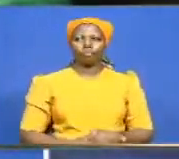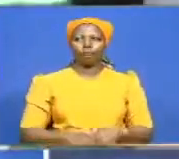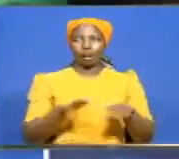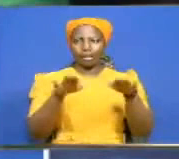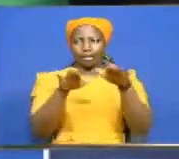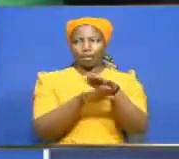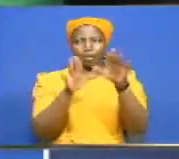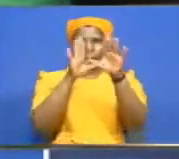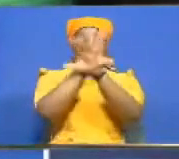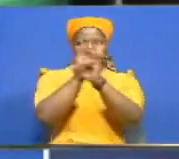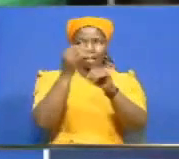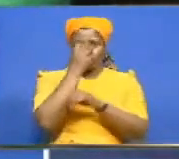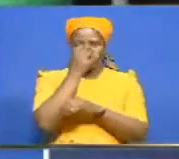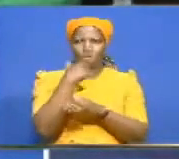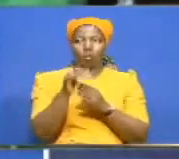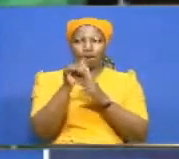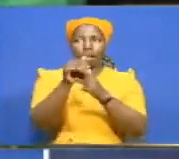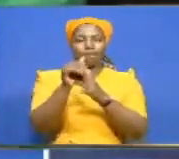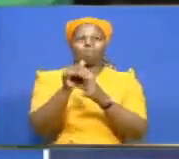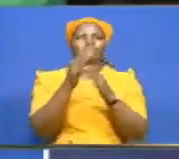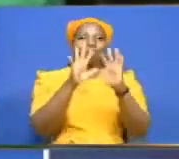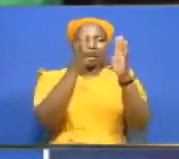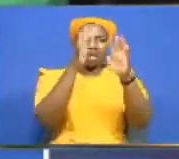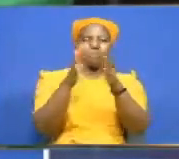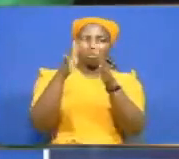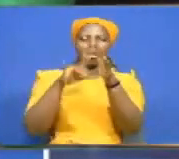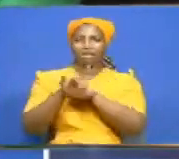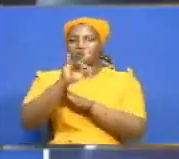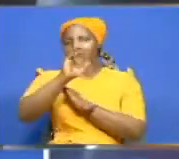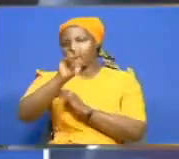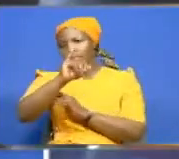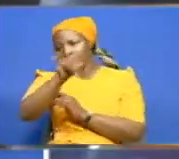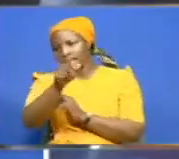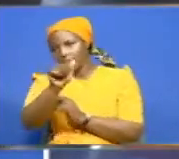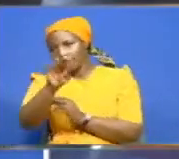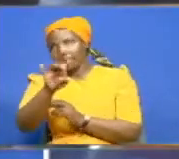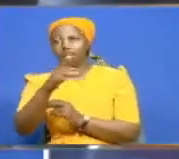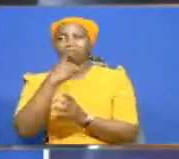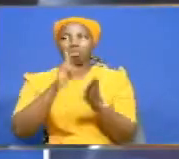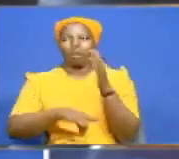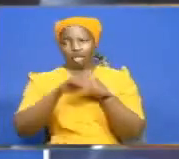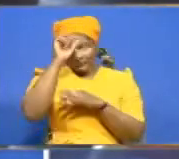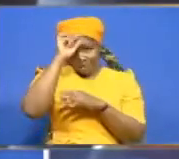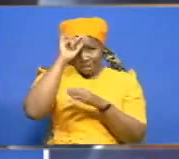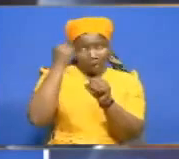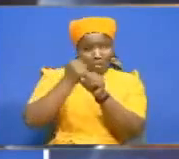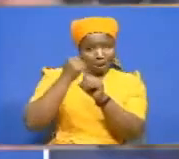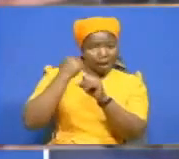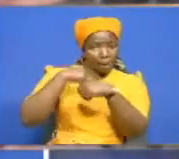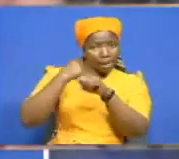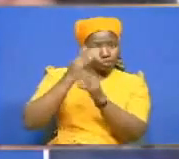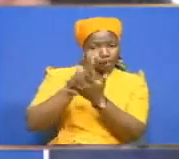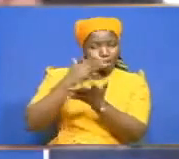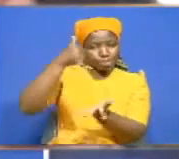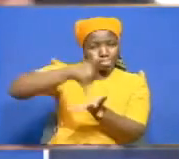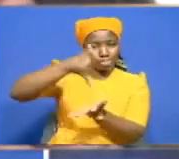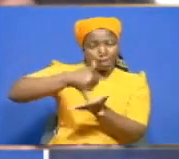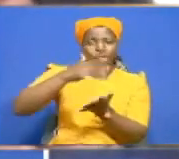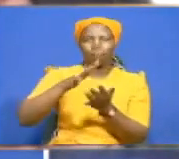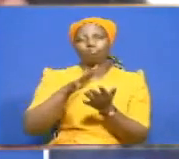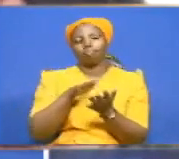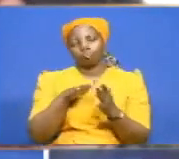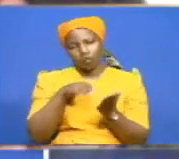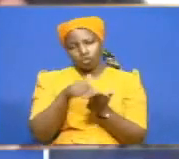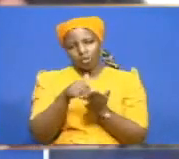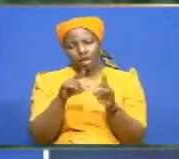Deputy President William Ruto, who led the commemoration in Kijabe, said the government is working on ensuring the inclusivity of vulnerable groups